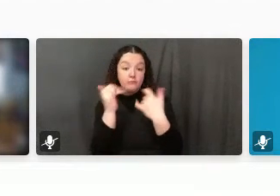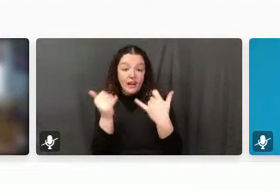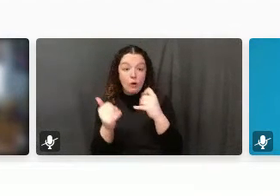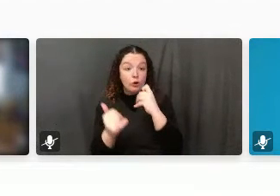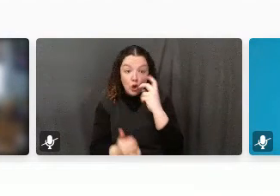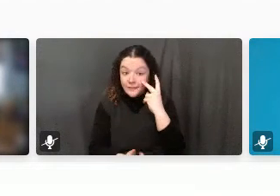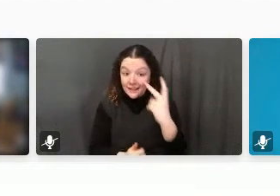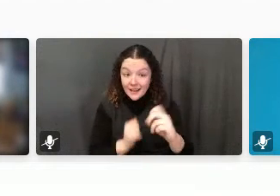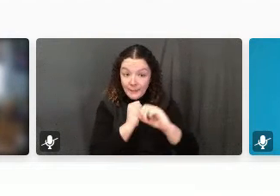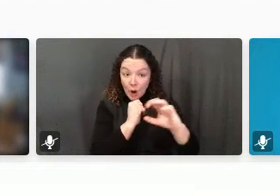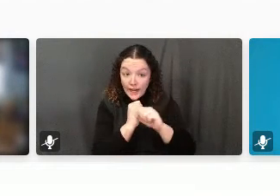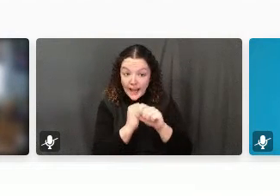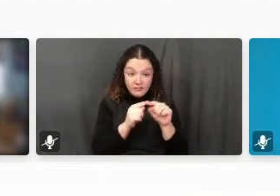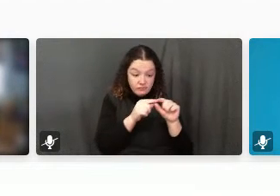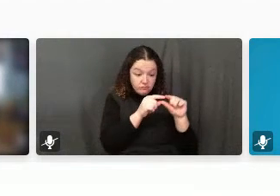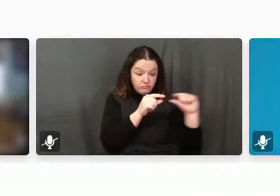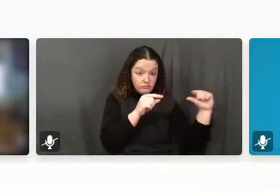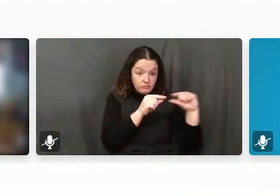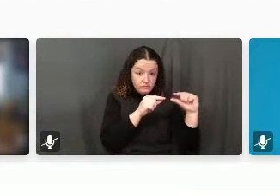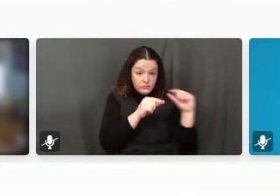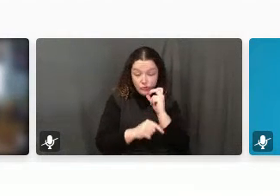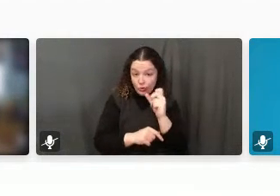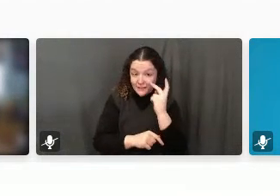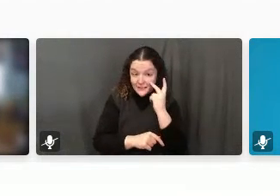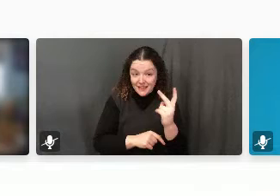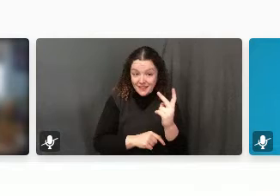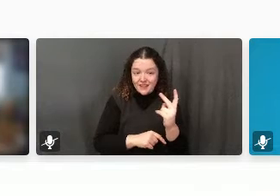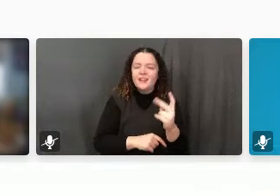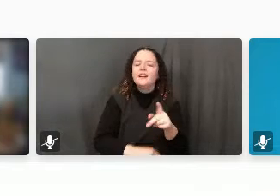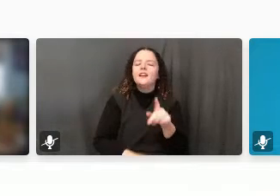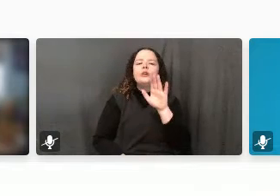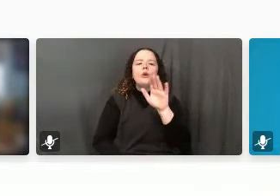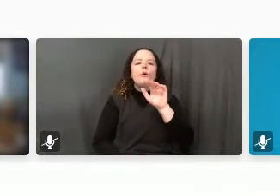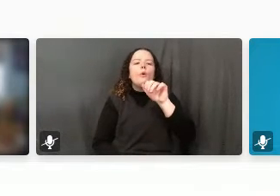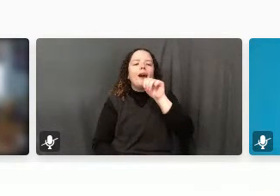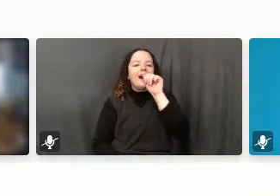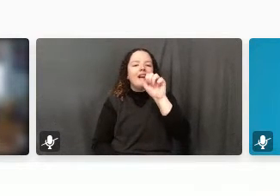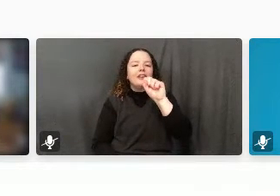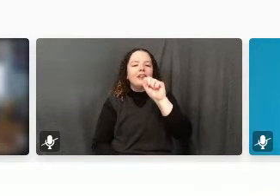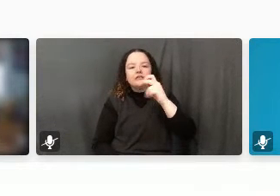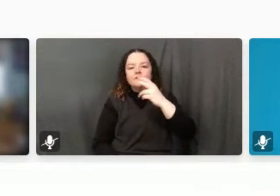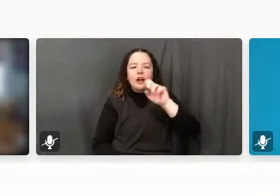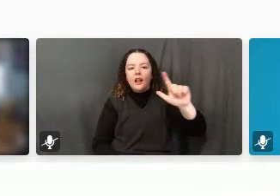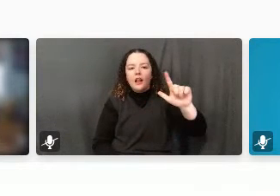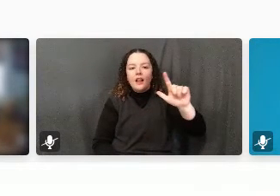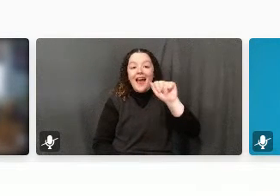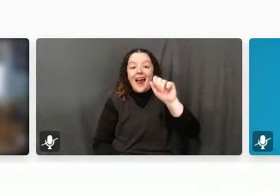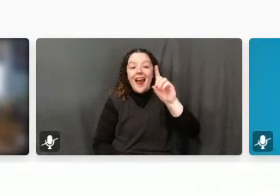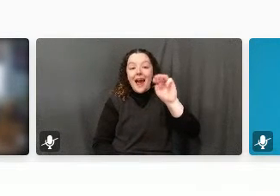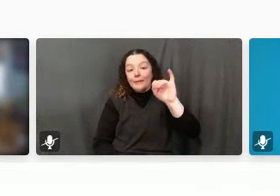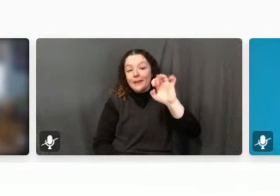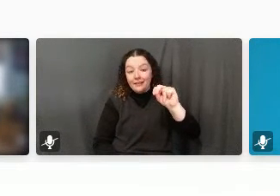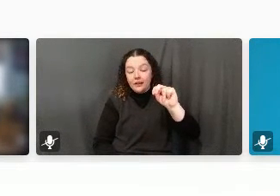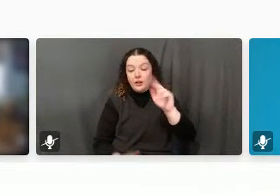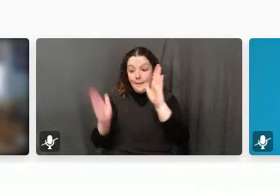marketing sidebar, all you need to do is ask your Nutshell admin. It's typically the person that signed up for Nutshell or is responsible for paying the